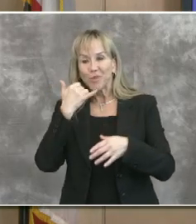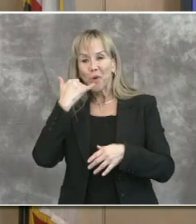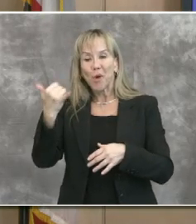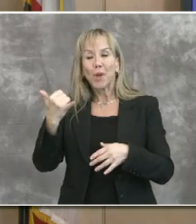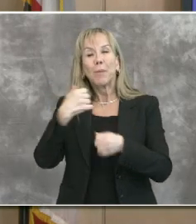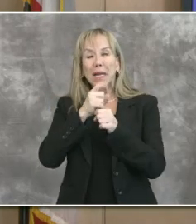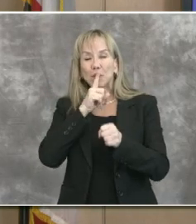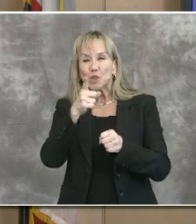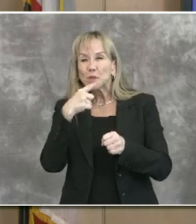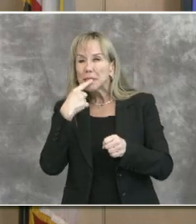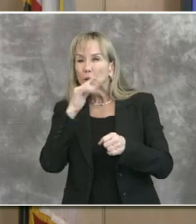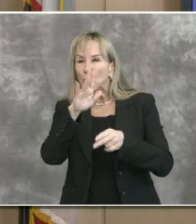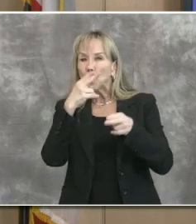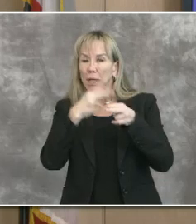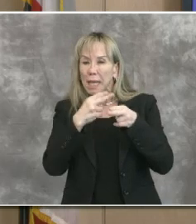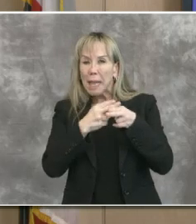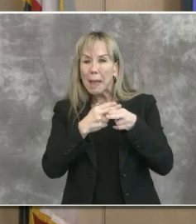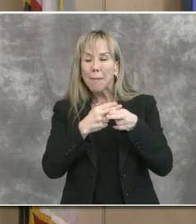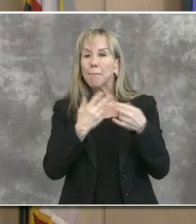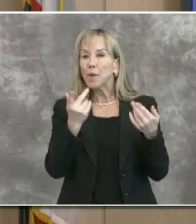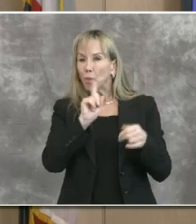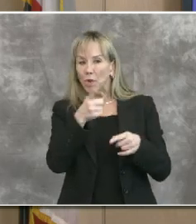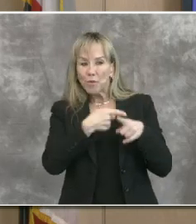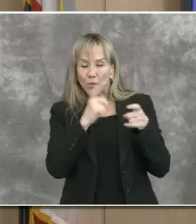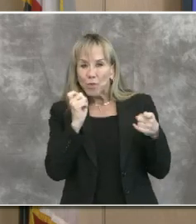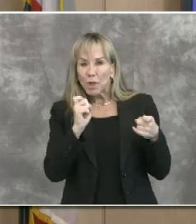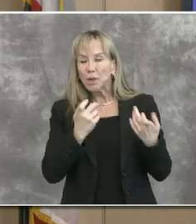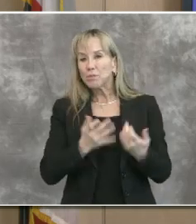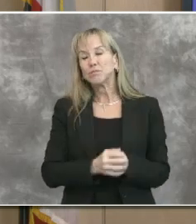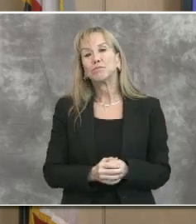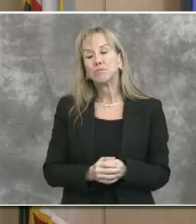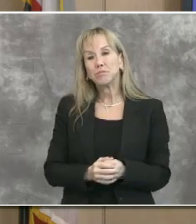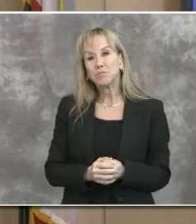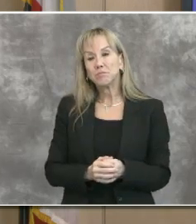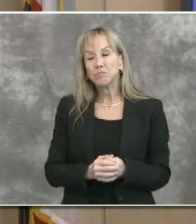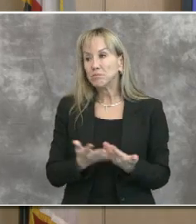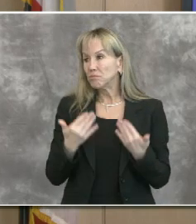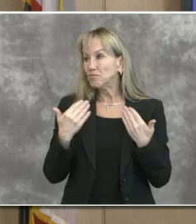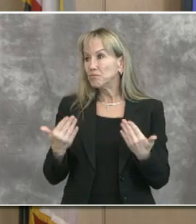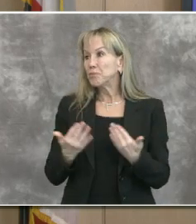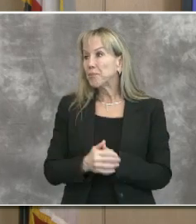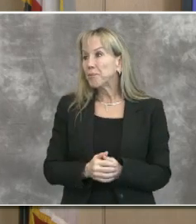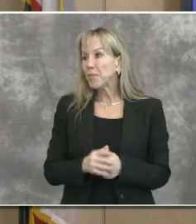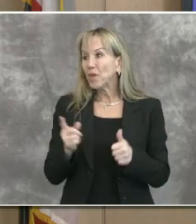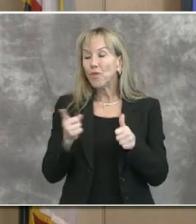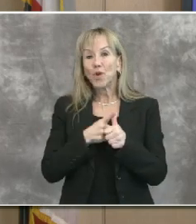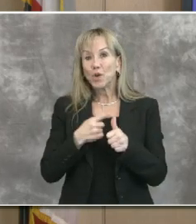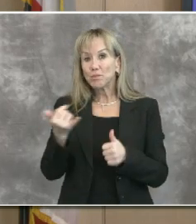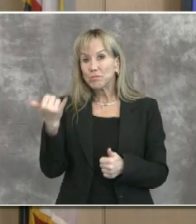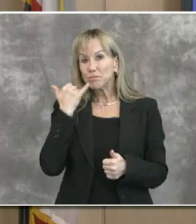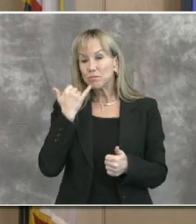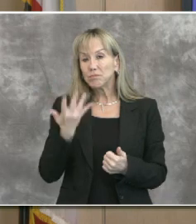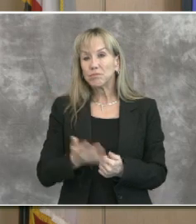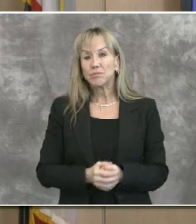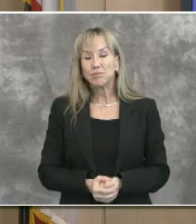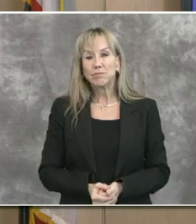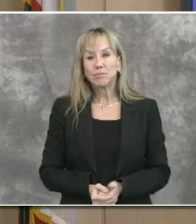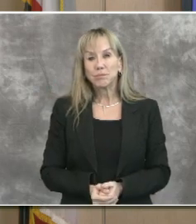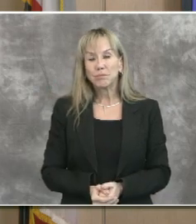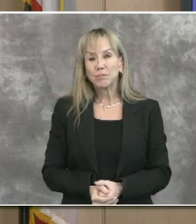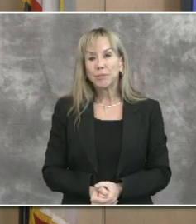identify yourself by your name and your outlet unless it's done in the introduction. So go ahead and let's take the first call.